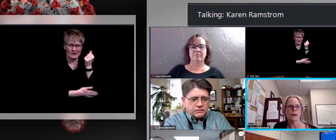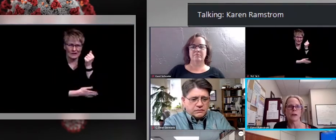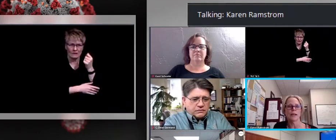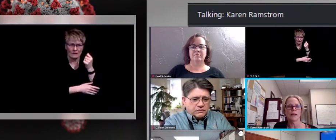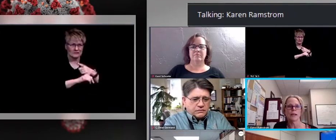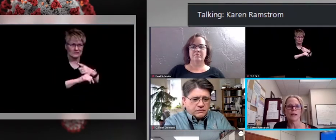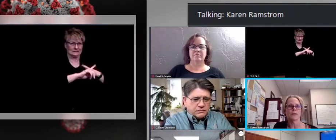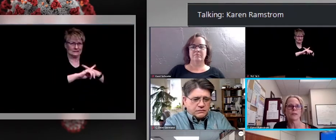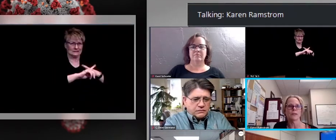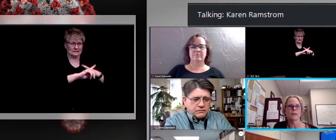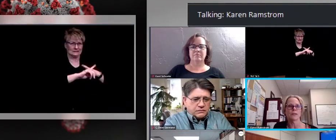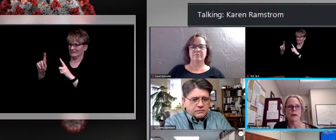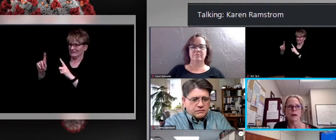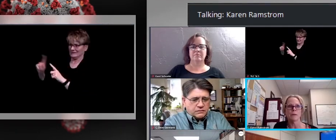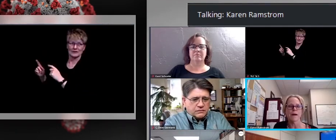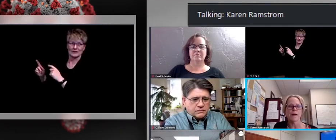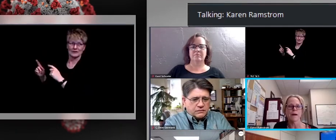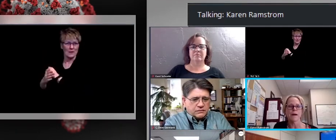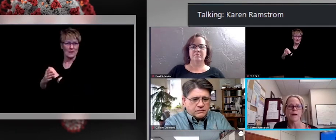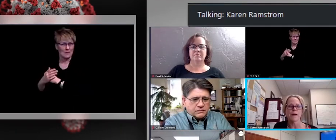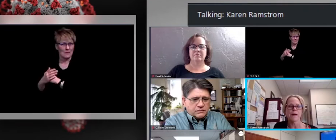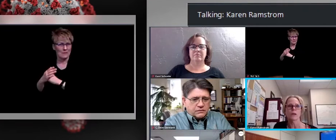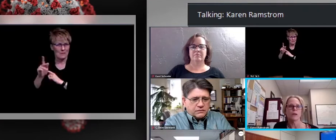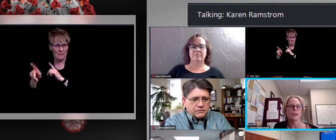each county. And this question has come up.